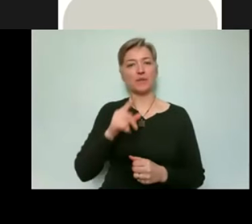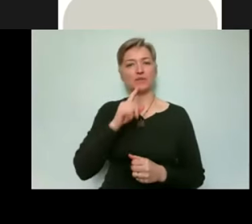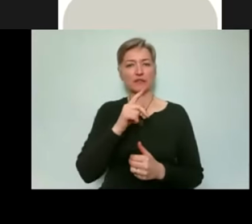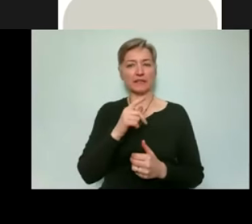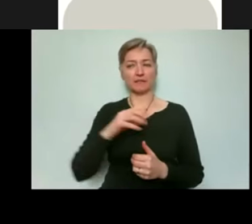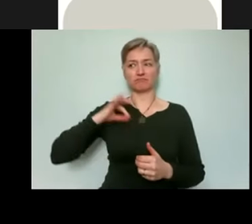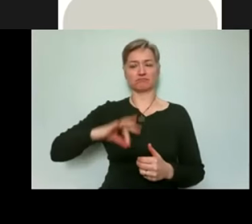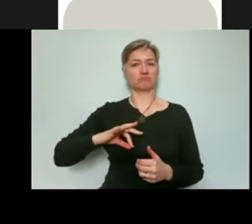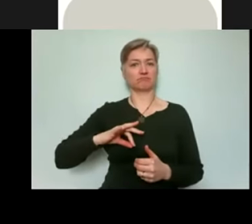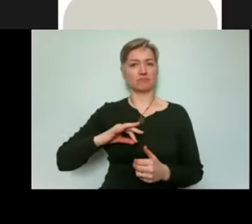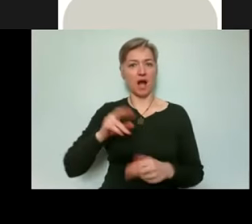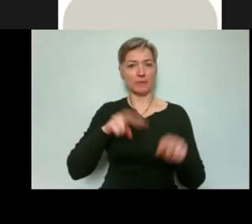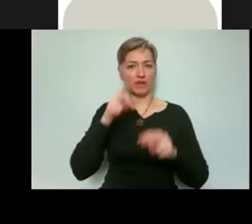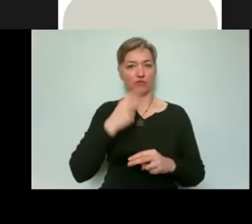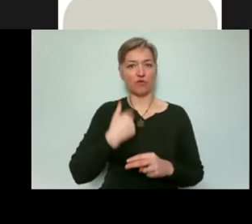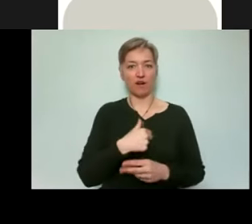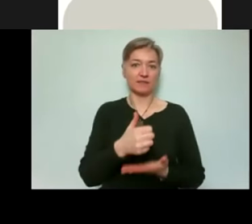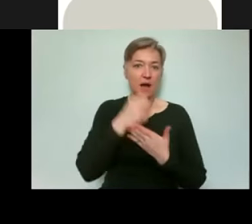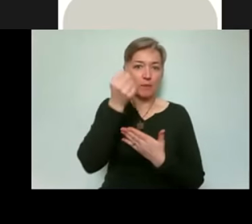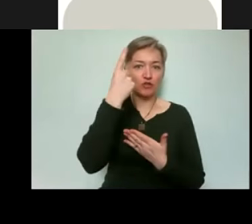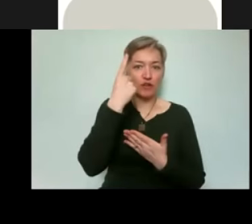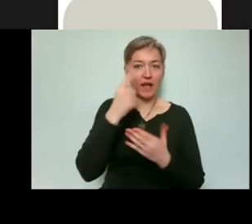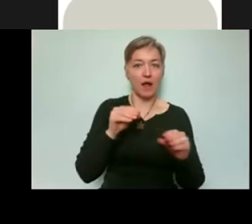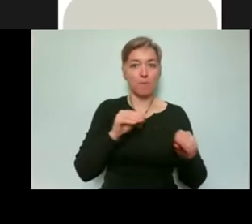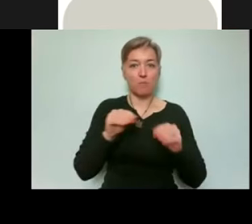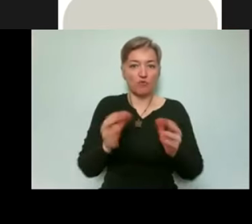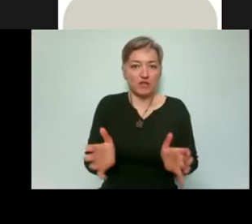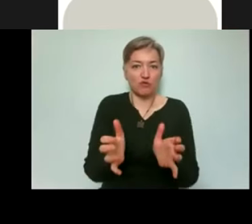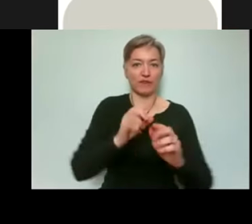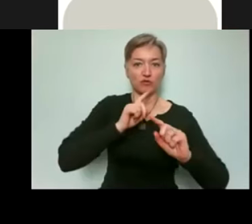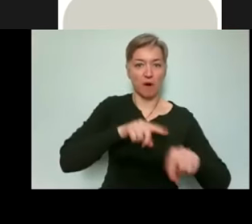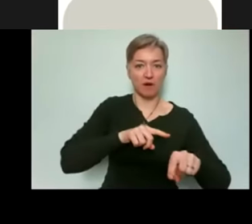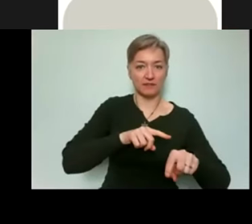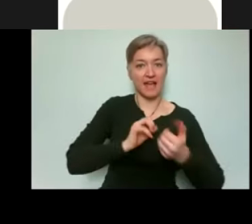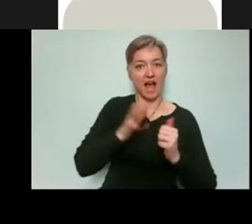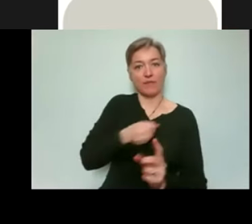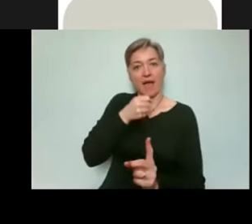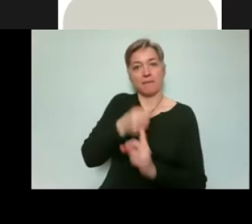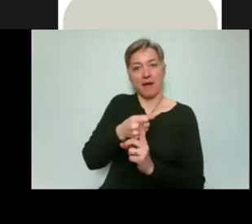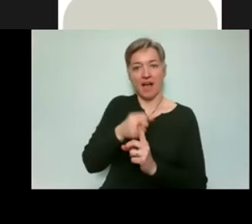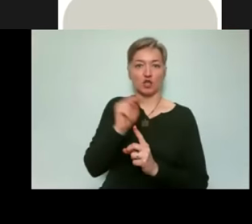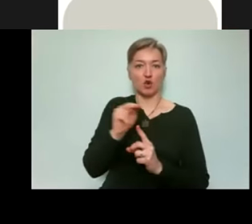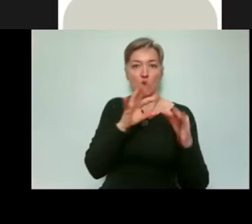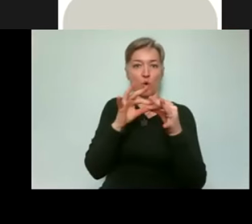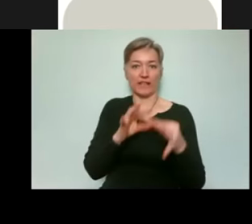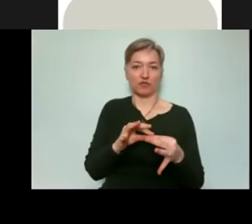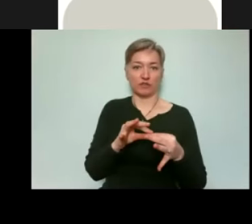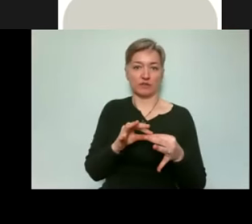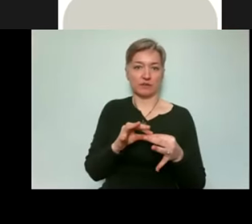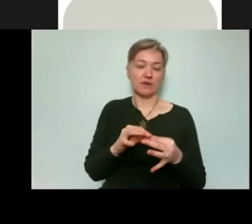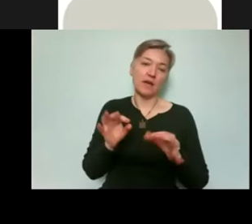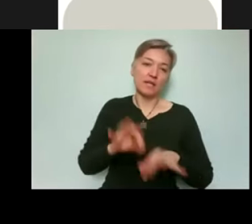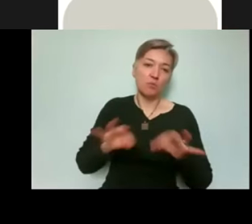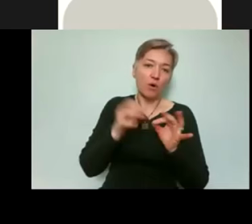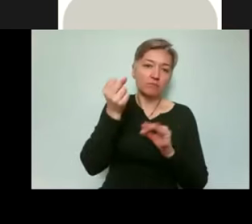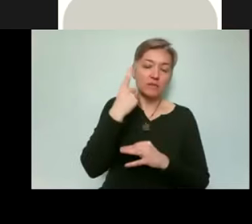observation for us in understanding these movement-driven responses and also their impact on things like neural correlations. It's important to note that neurons